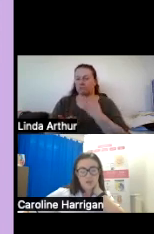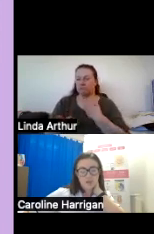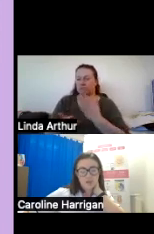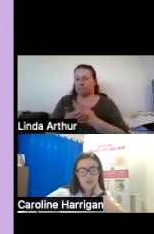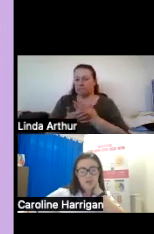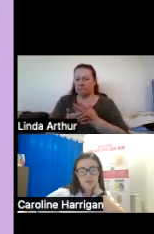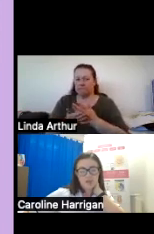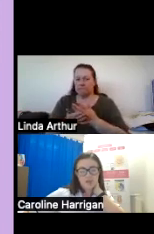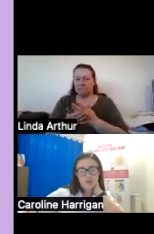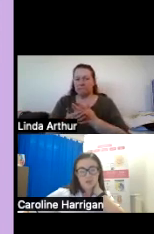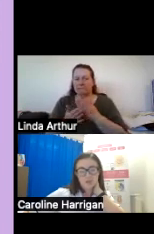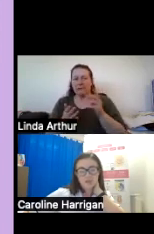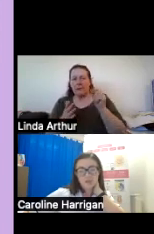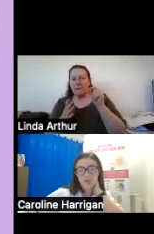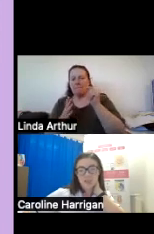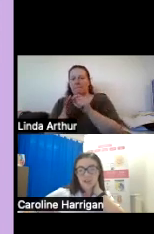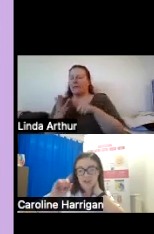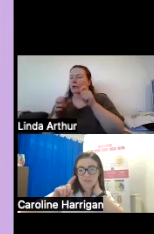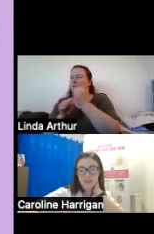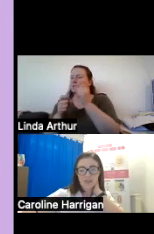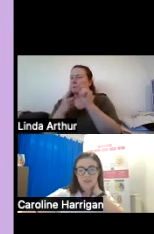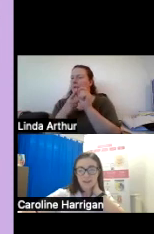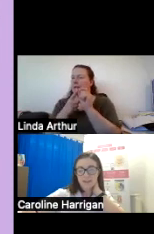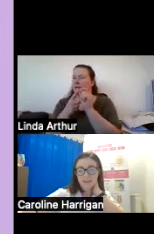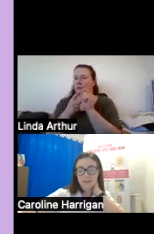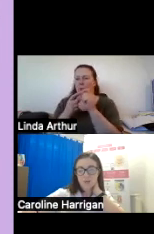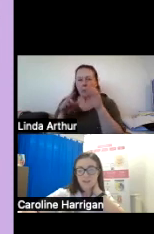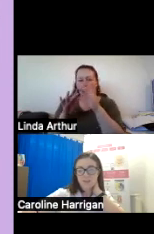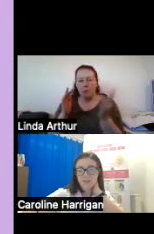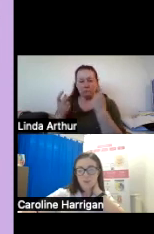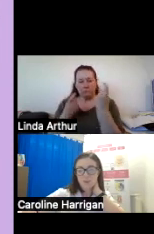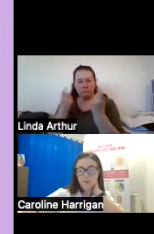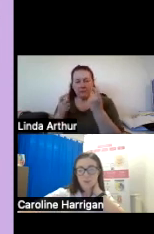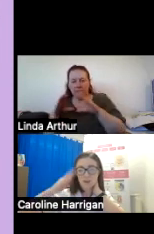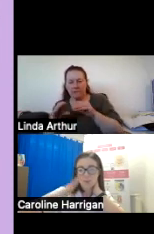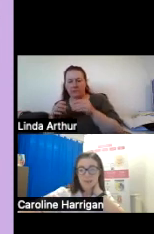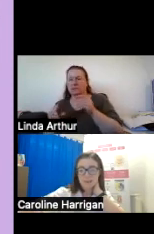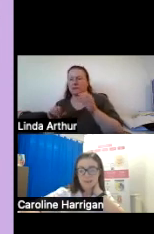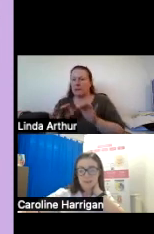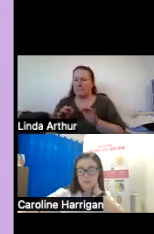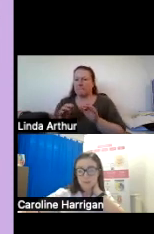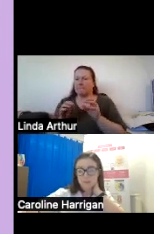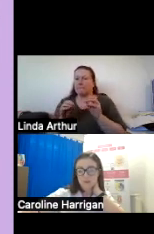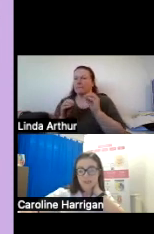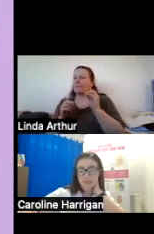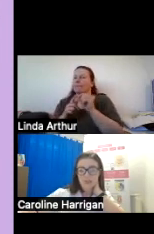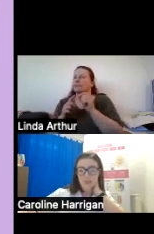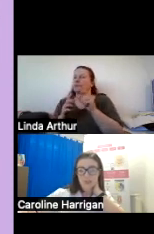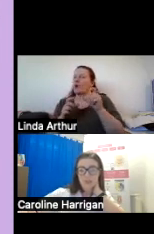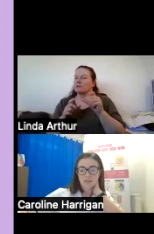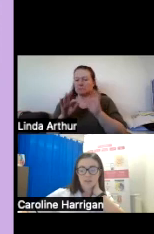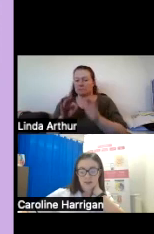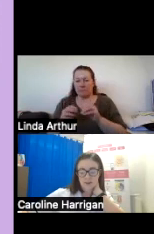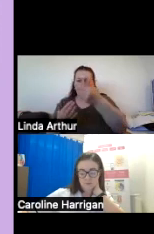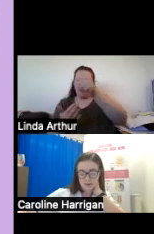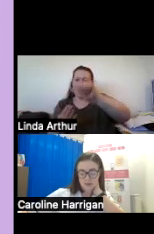you go on to the POGP website, you just click find a physio. If you type in your postcode, a big list of them will come up. So it's a really easy way